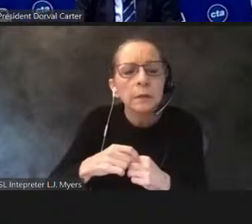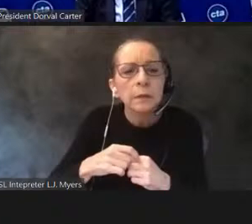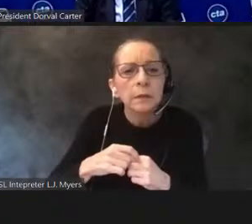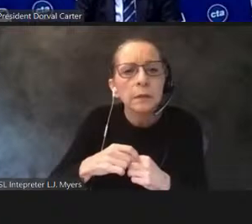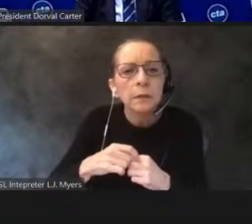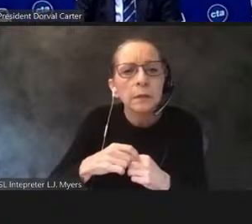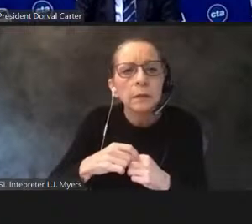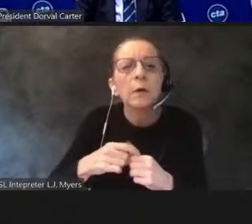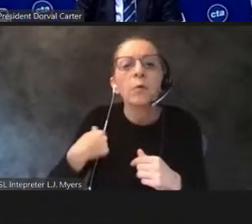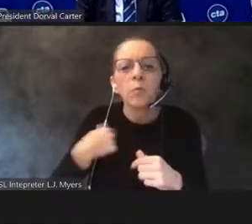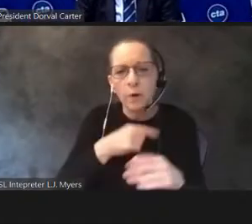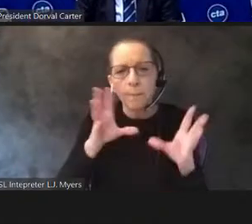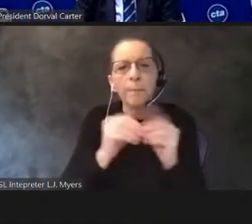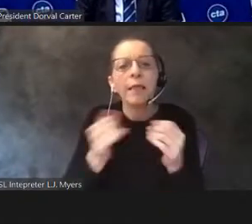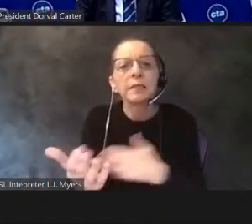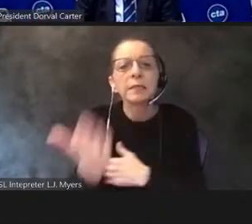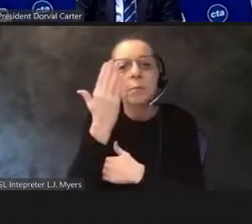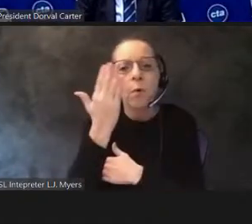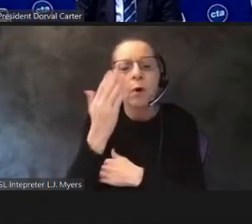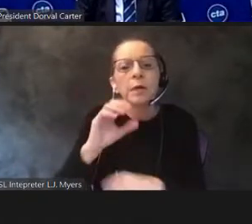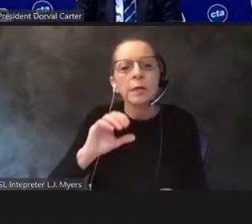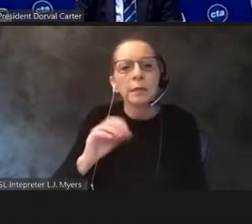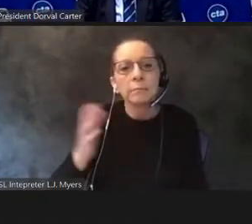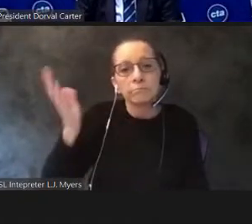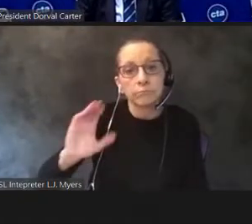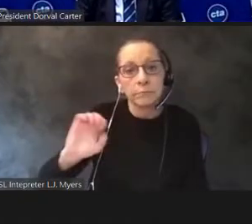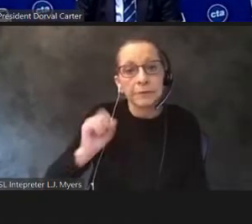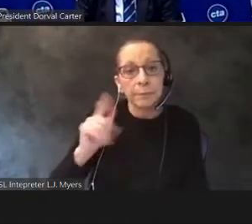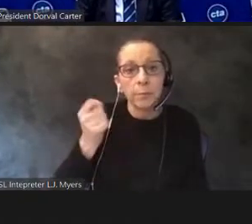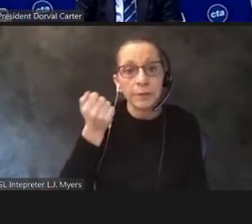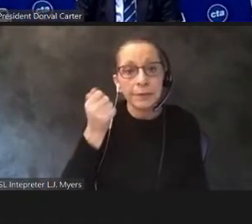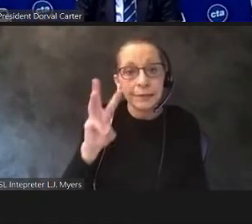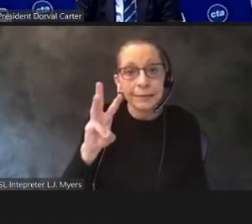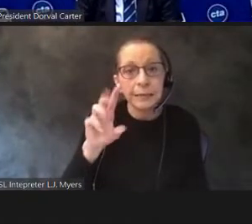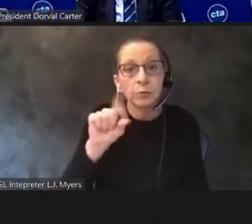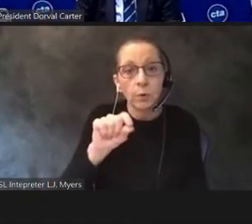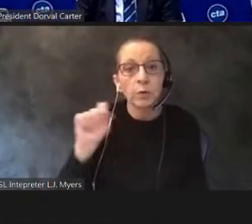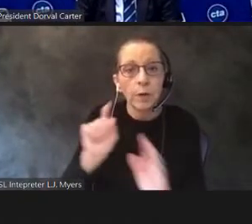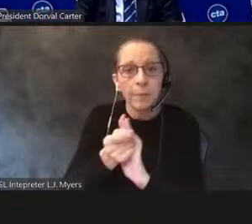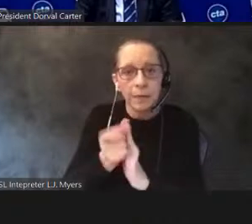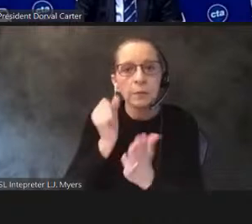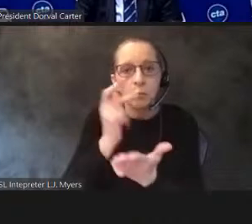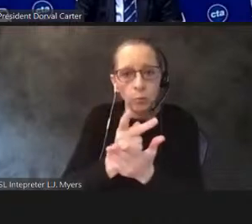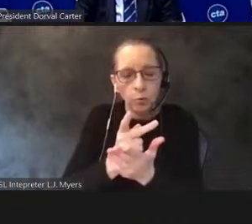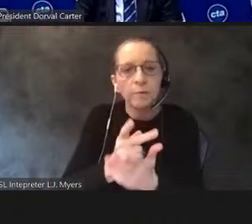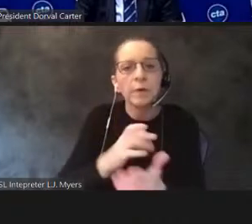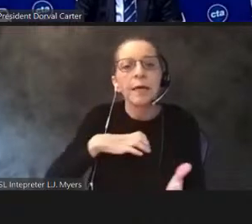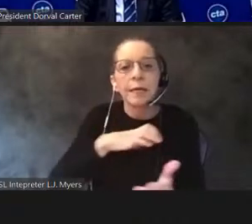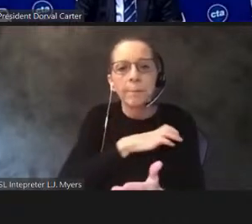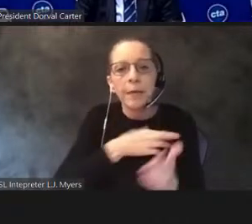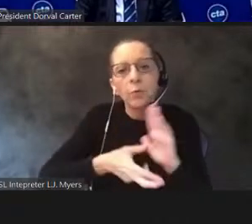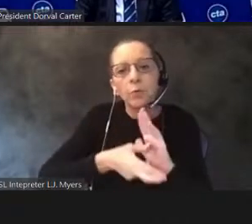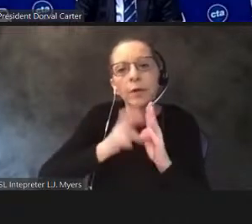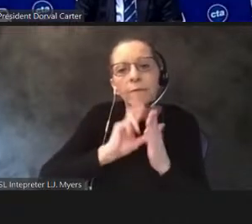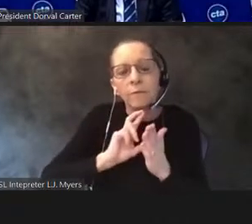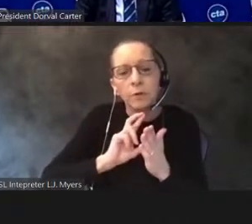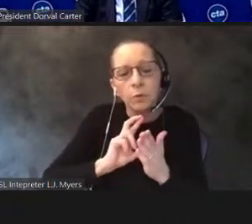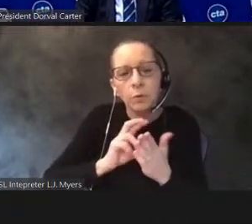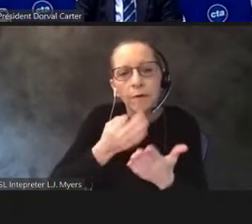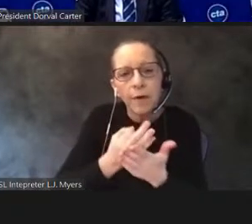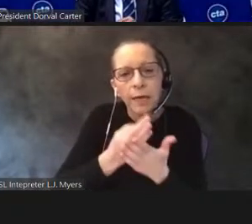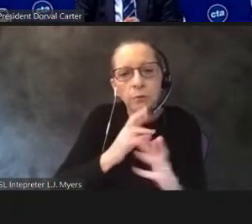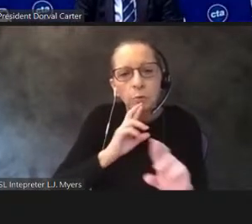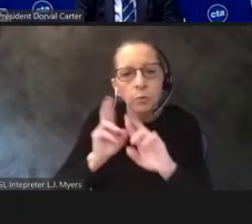The committee approved the September 16, 2020 minutes. The committee reviewed the finance